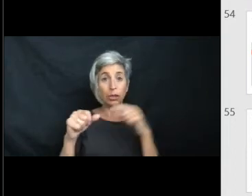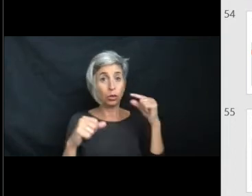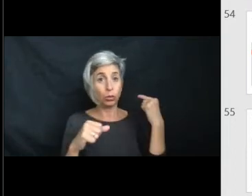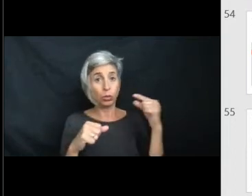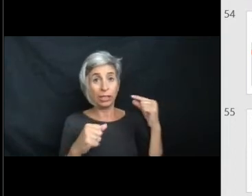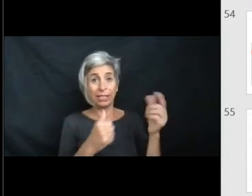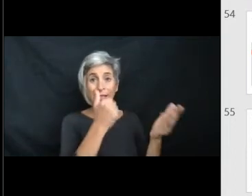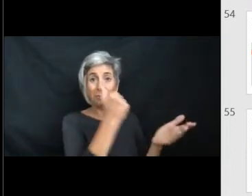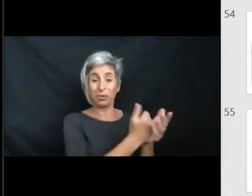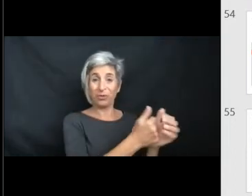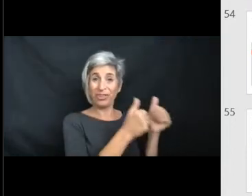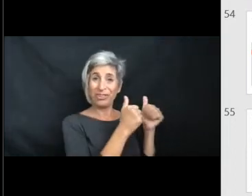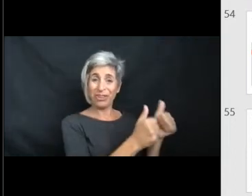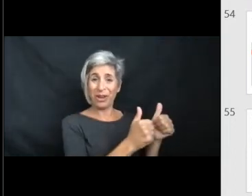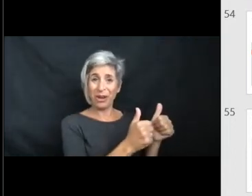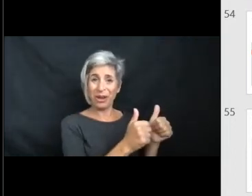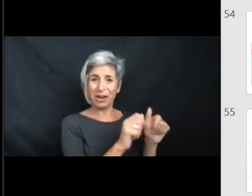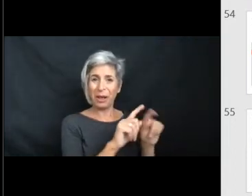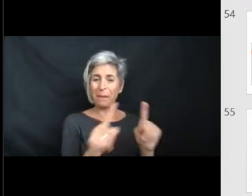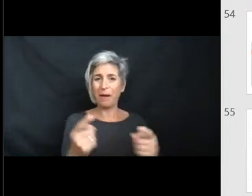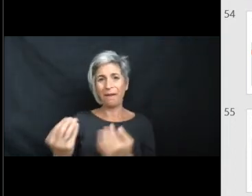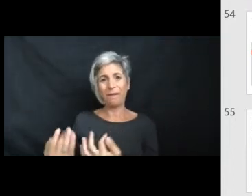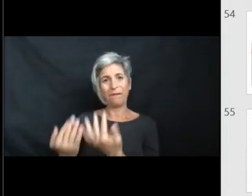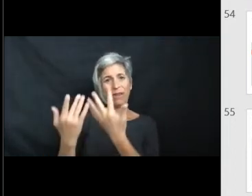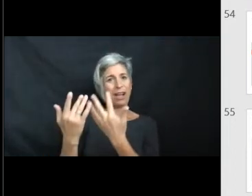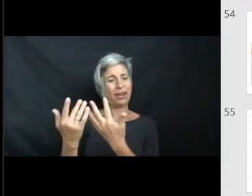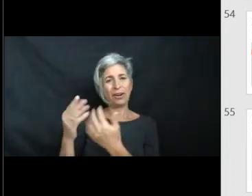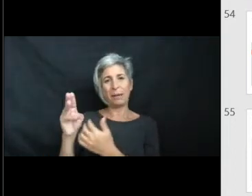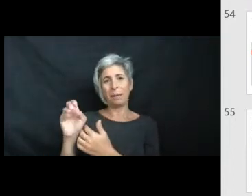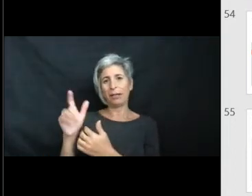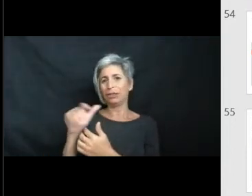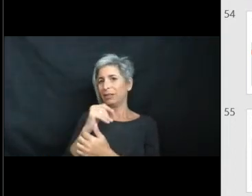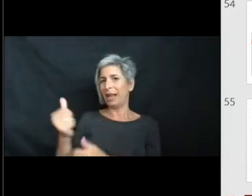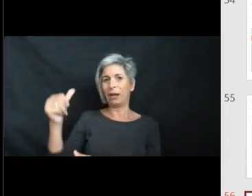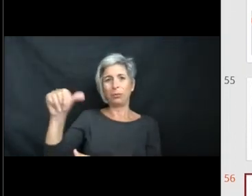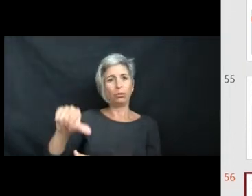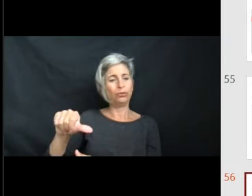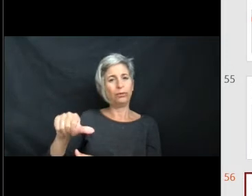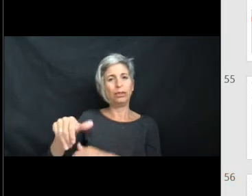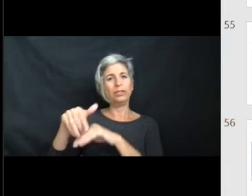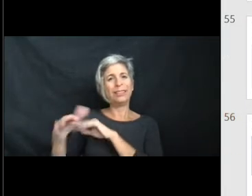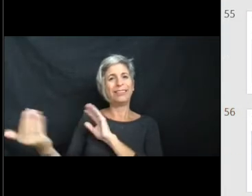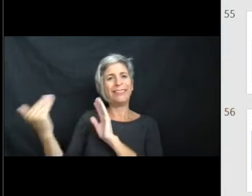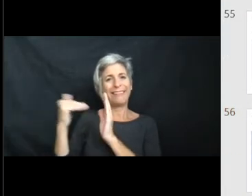approved. But since the fire marshal disapproved it, you're going to have to resubmit that project.